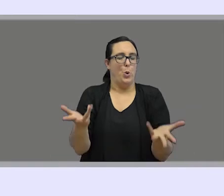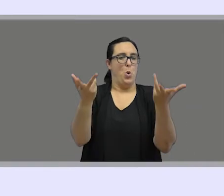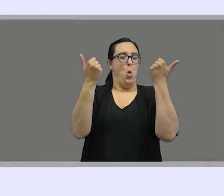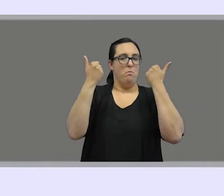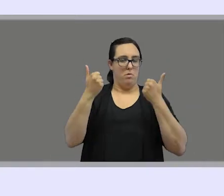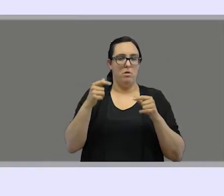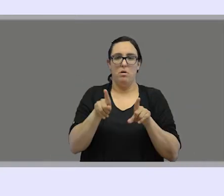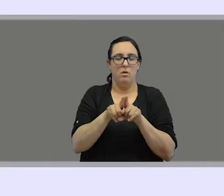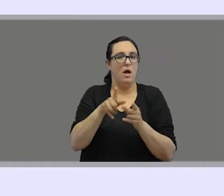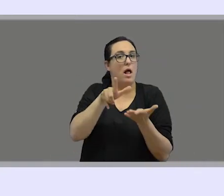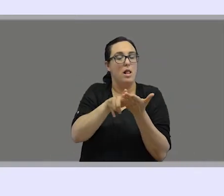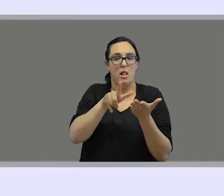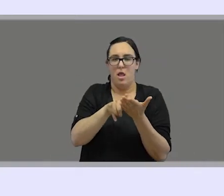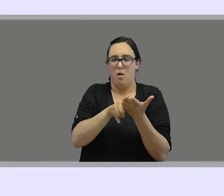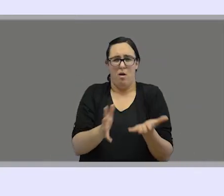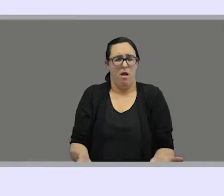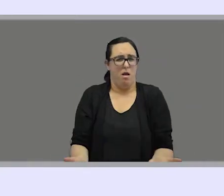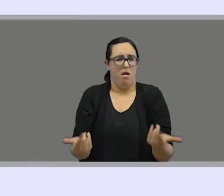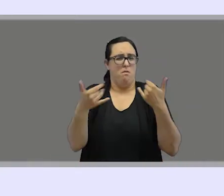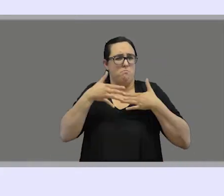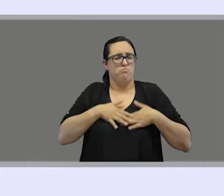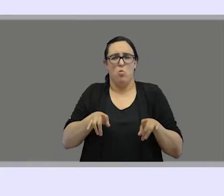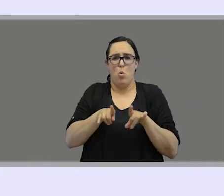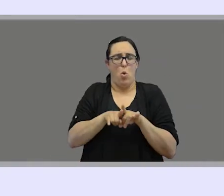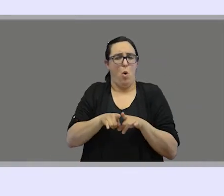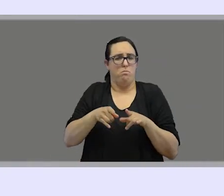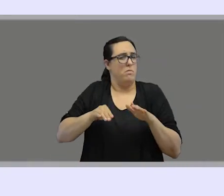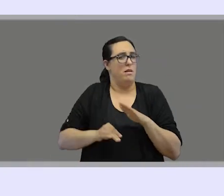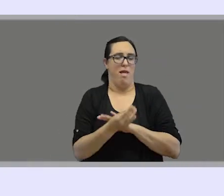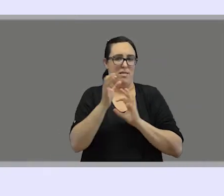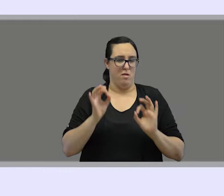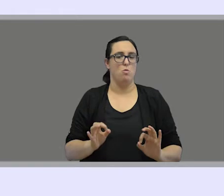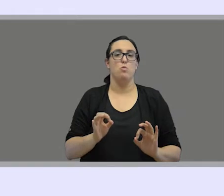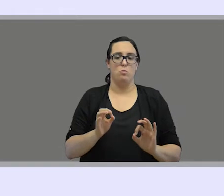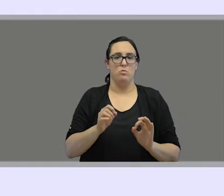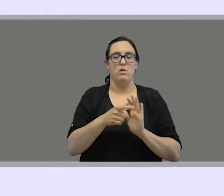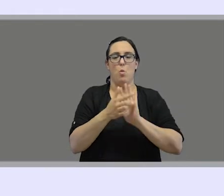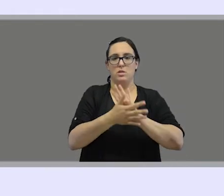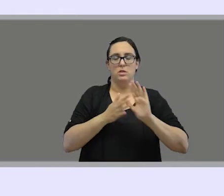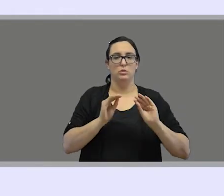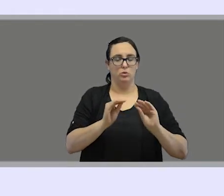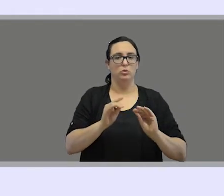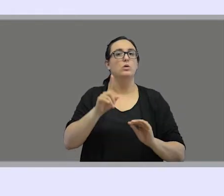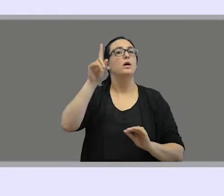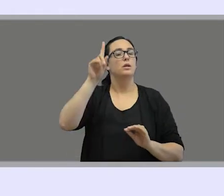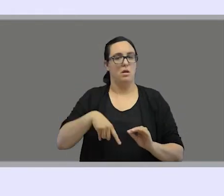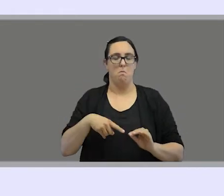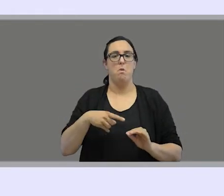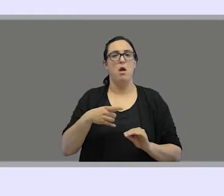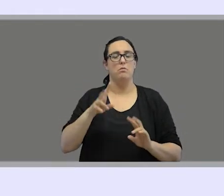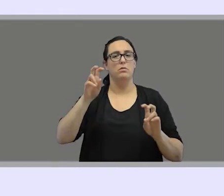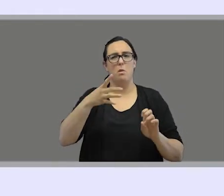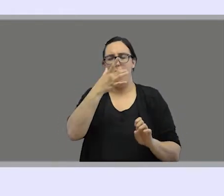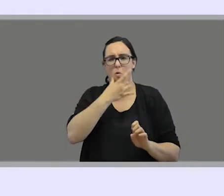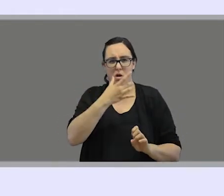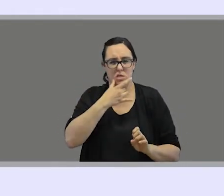They should have native command of the national sign language of the country, and they should also have an updated knowledge of